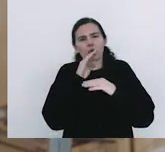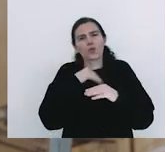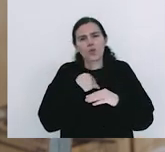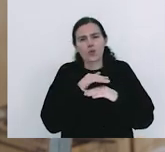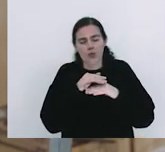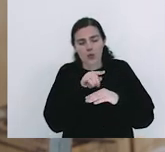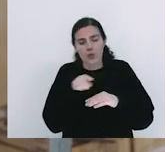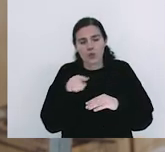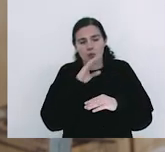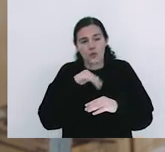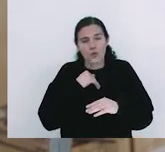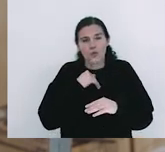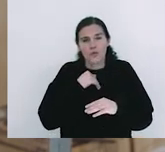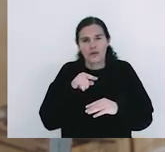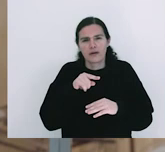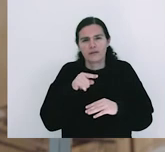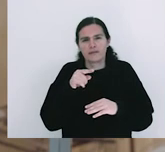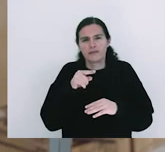of